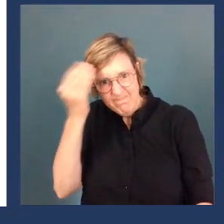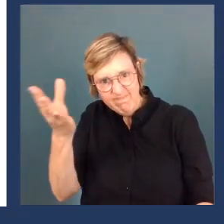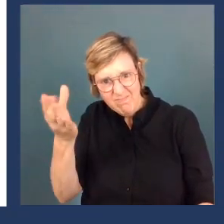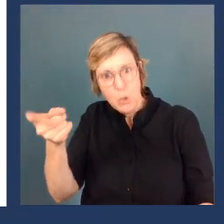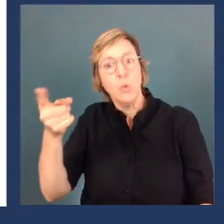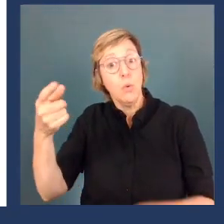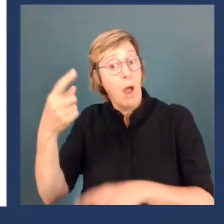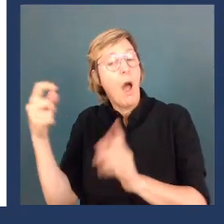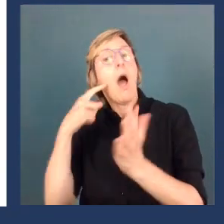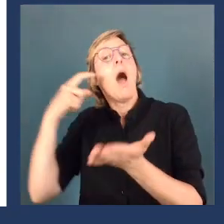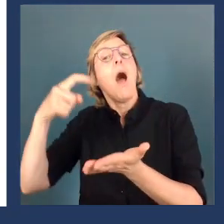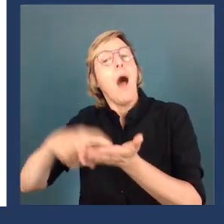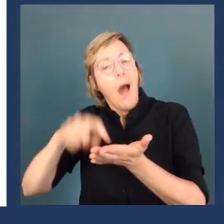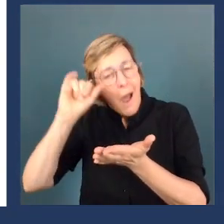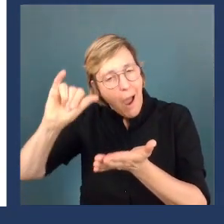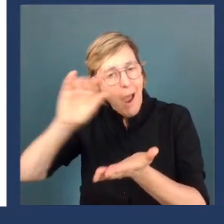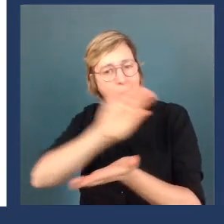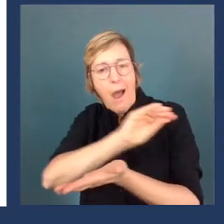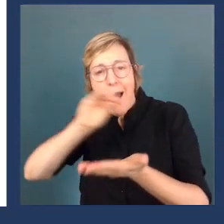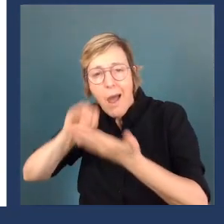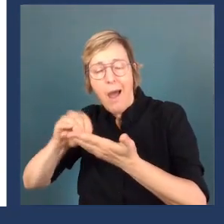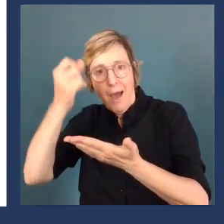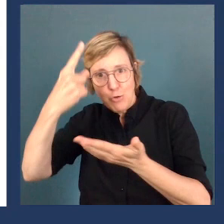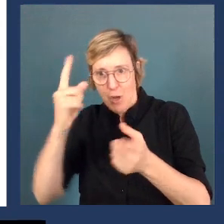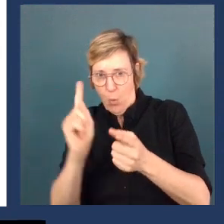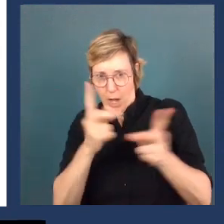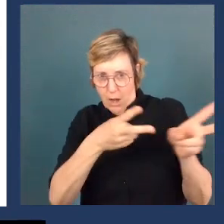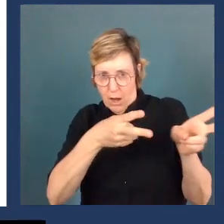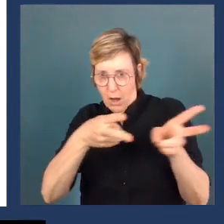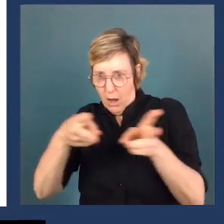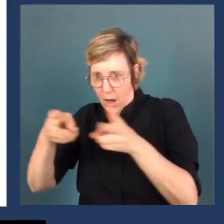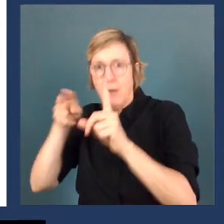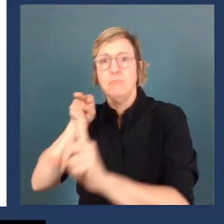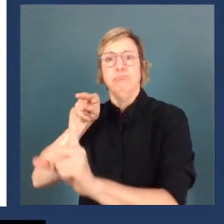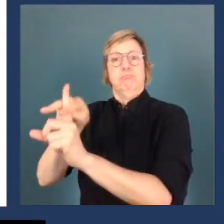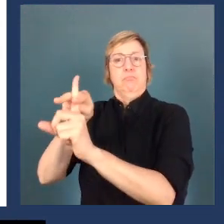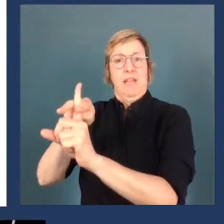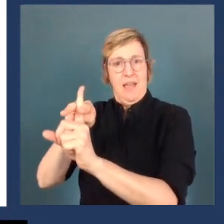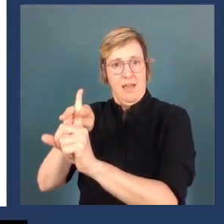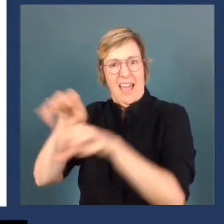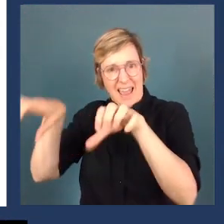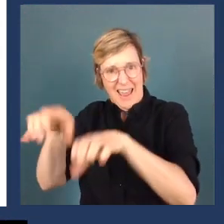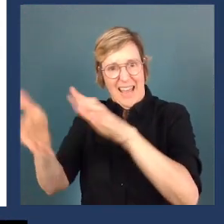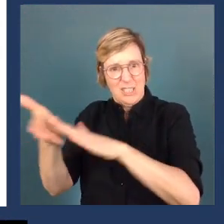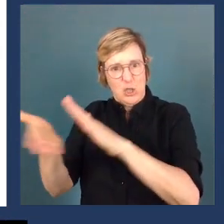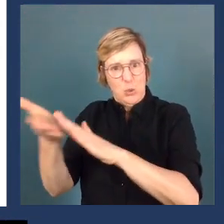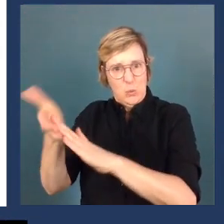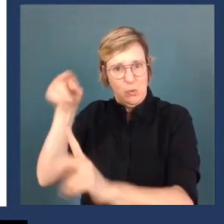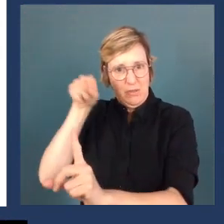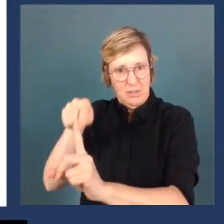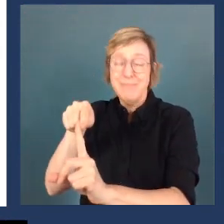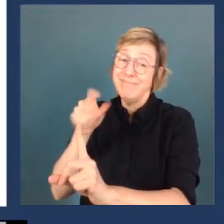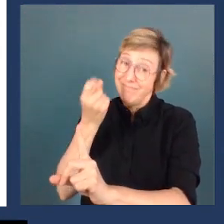convert it into this language of intents and slots for it to execute these actions, we have to start off with a data set. And the data set